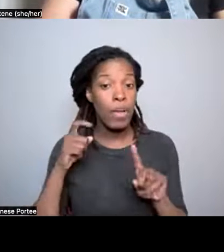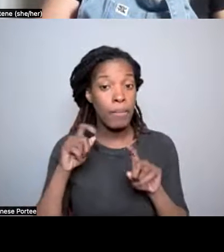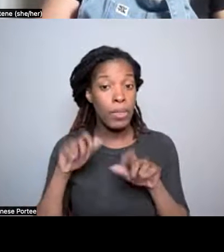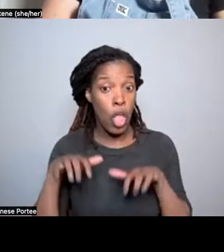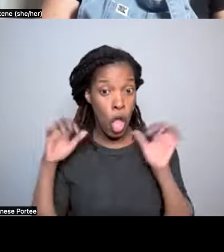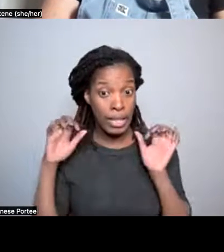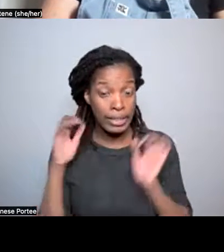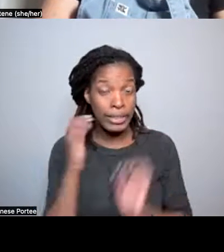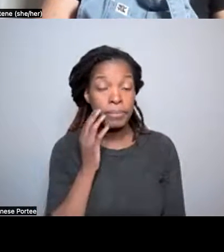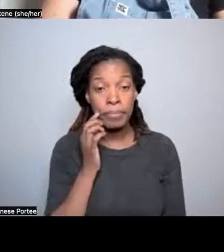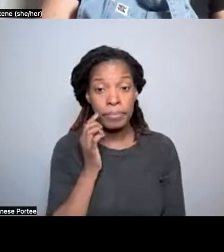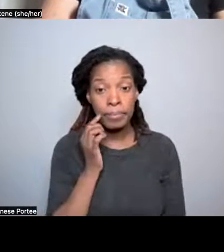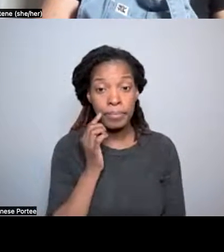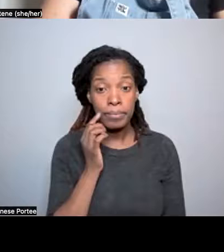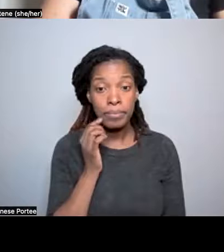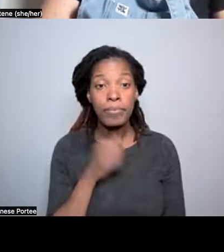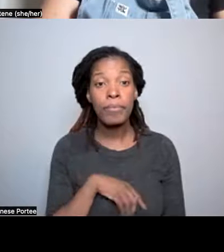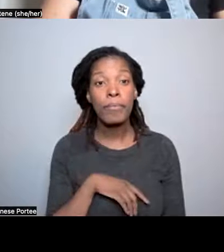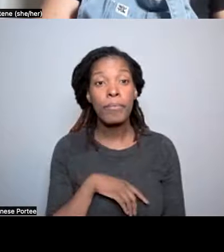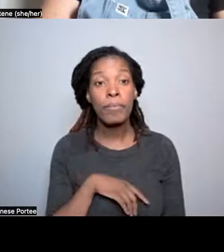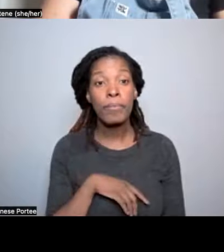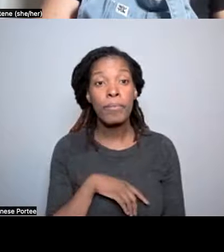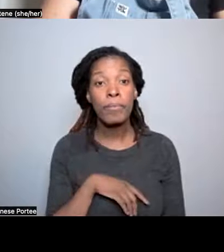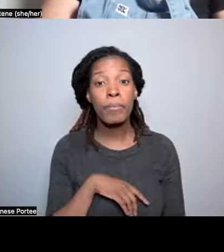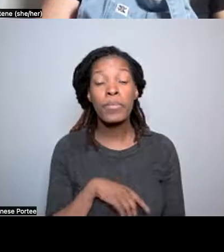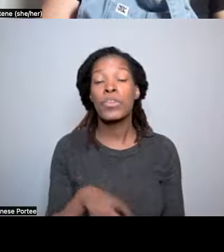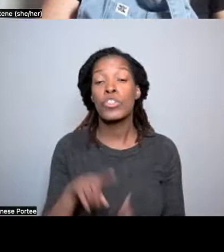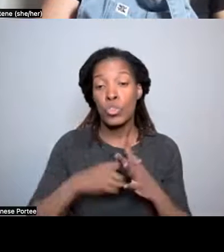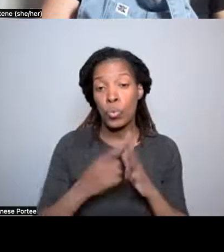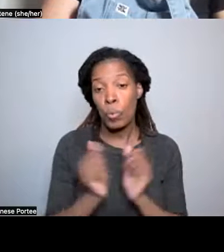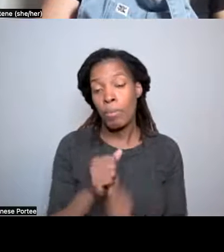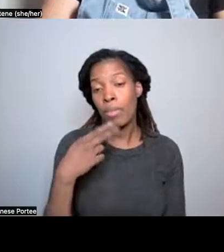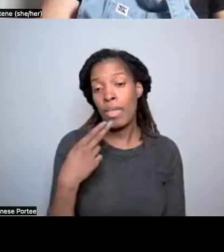audience. And I will start with Haseeb.